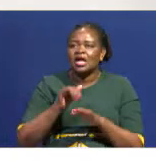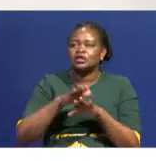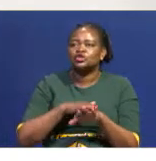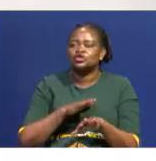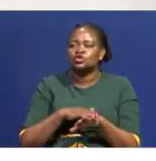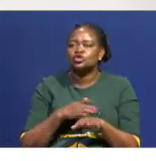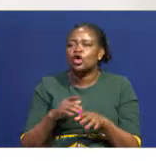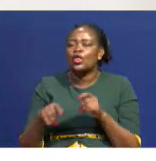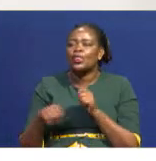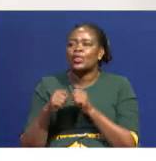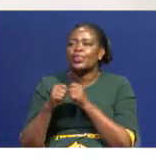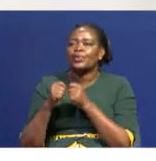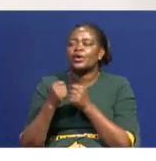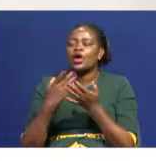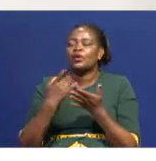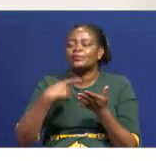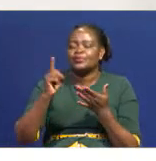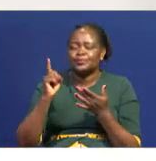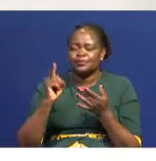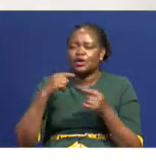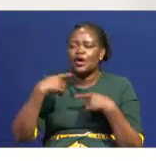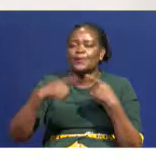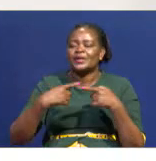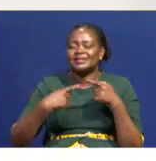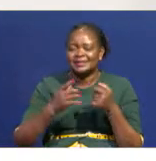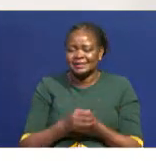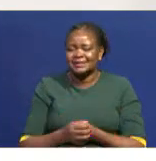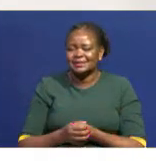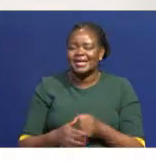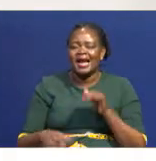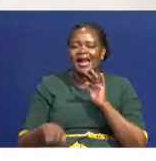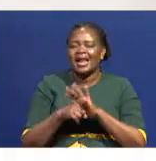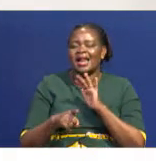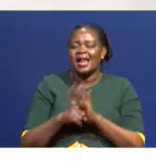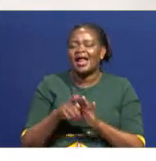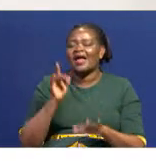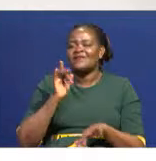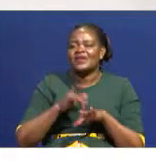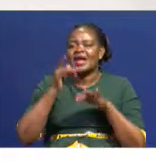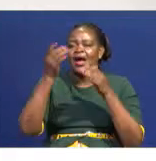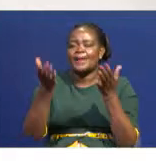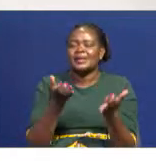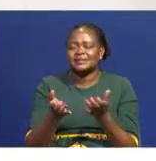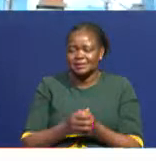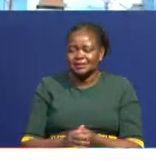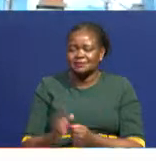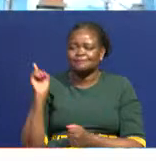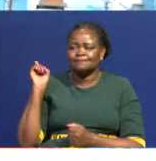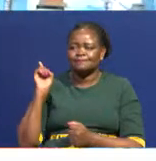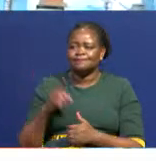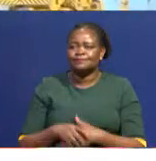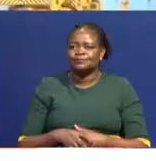or disruption of cargo clearance processes is negatively affecting businesses.